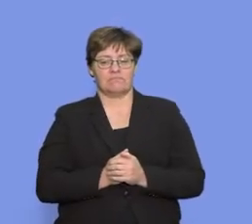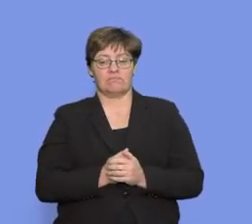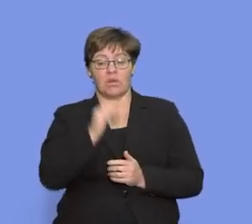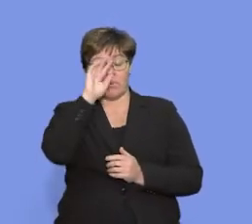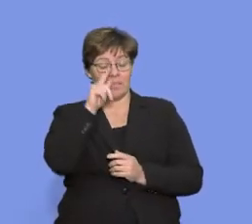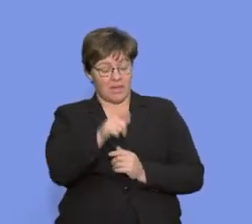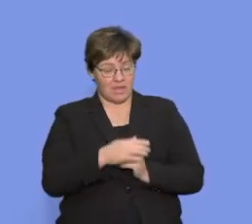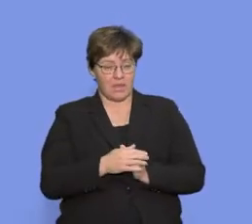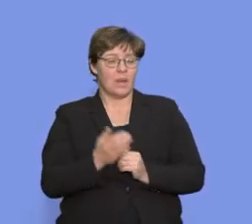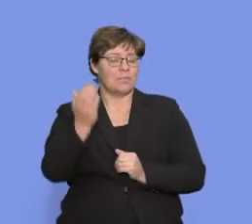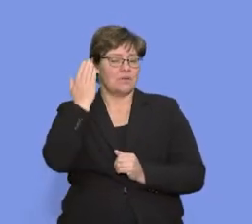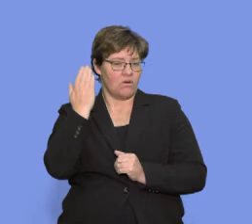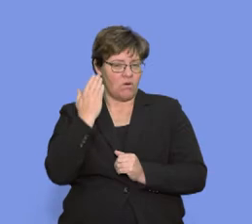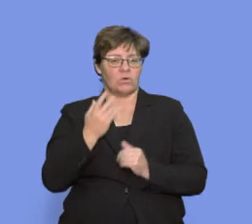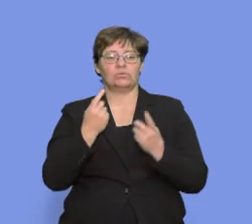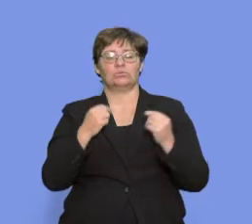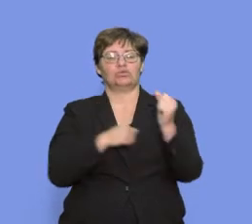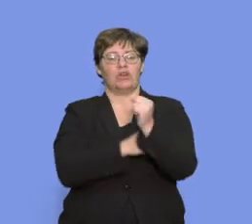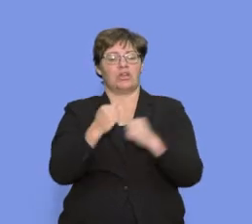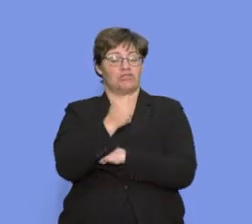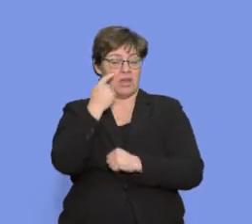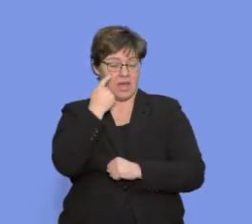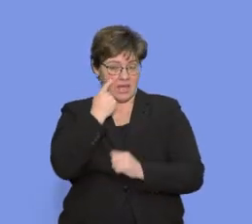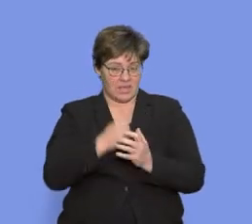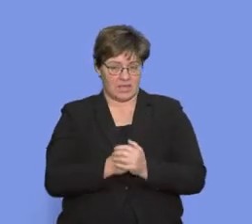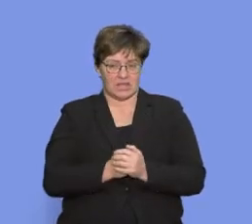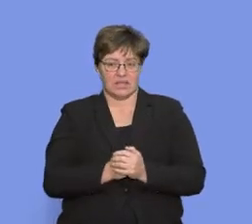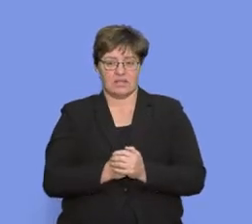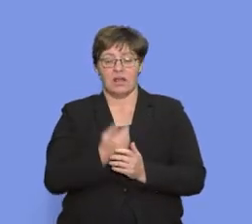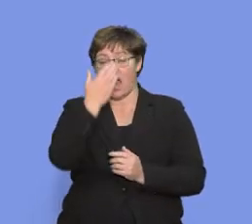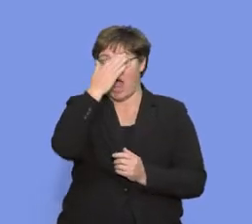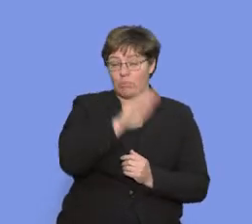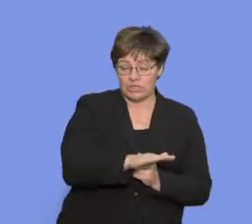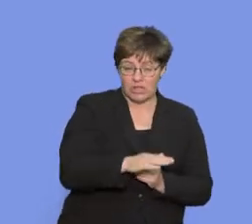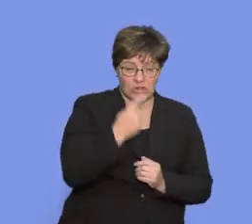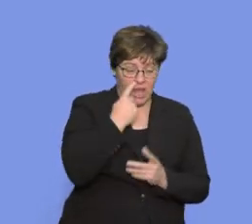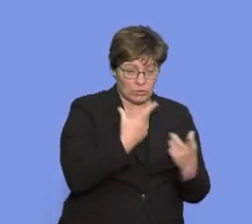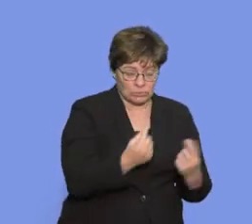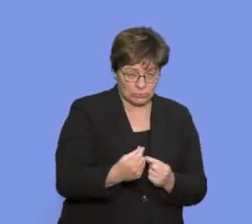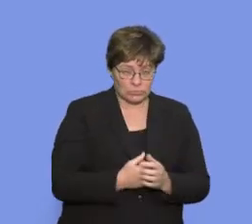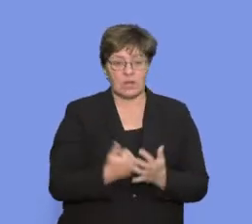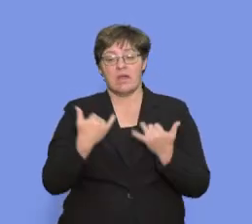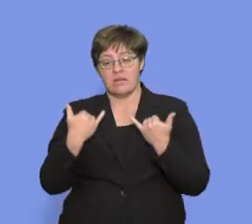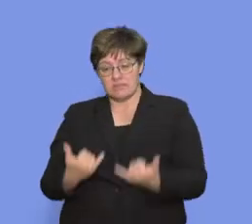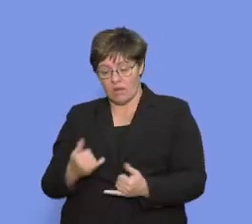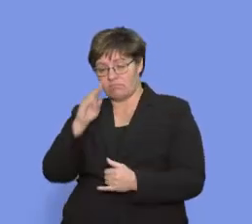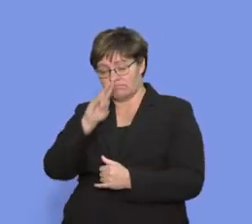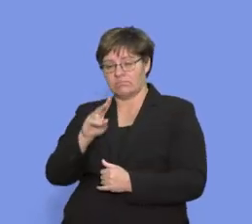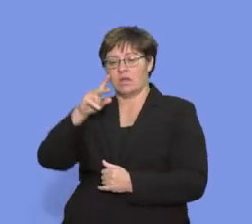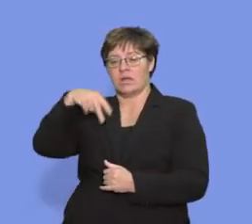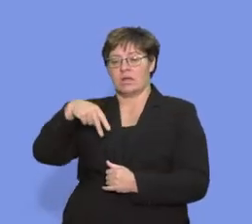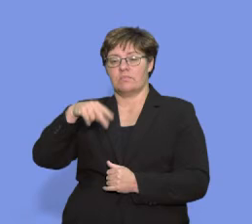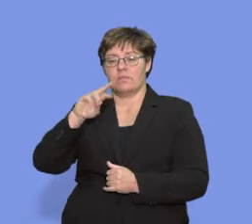as you remember in the previous sections, we did the structure of the eye, we did accommodation of the eye, and now we're going to look